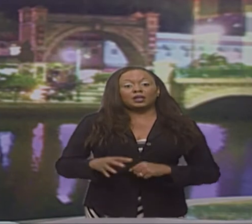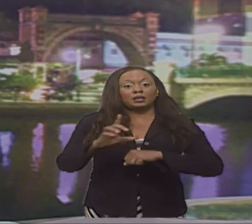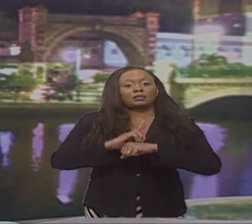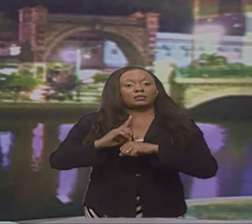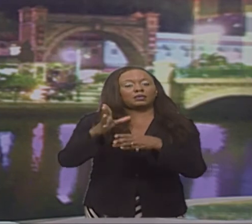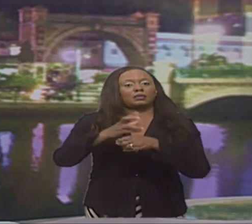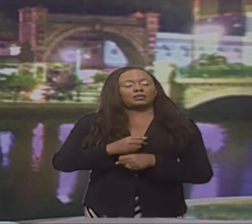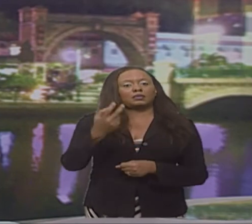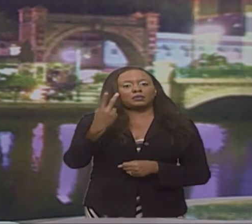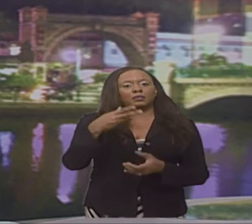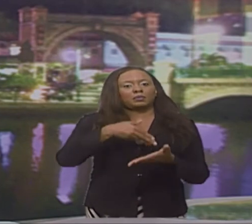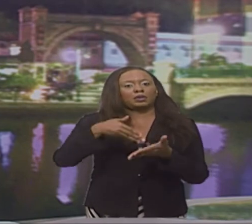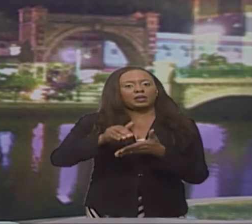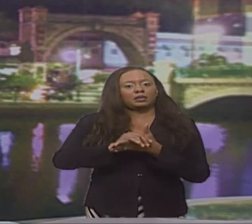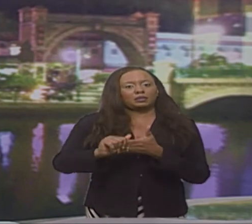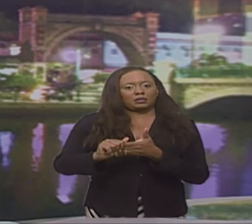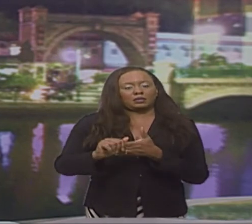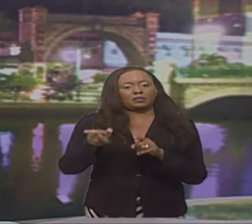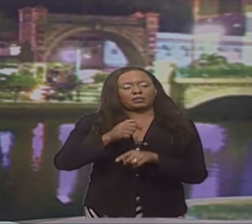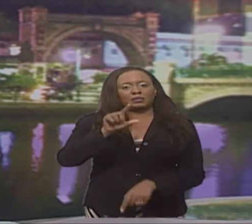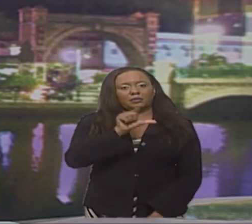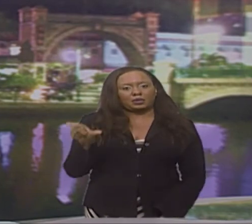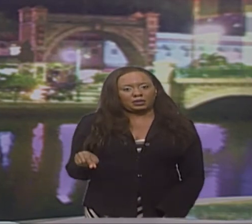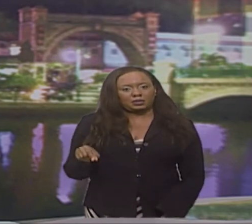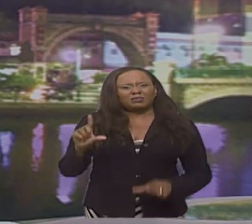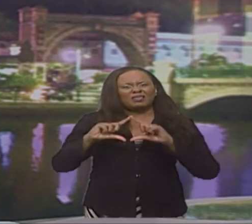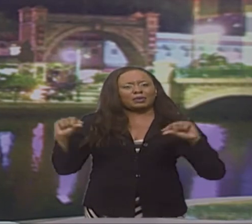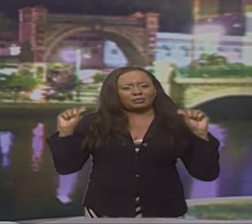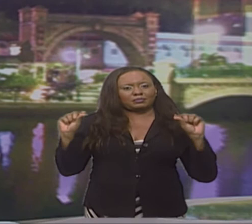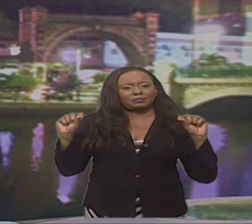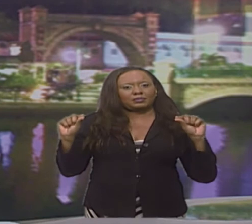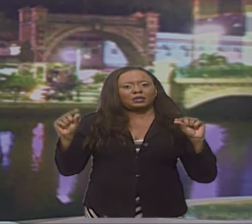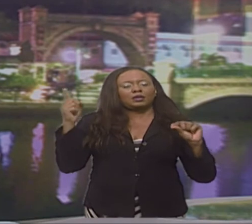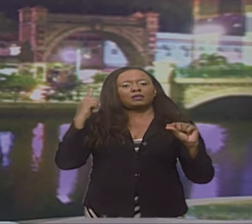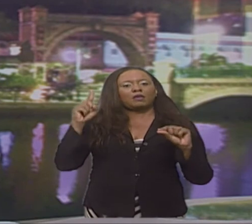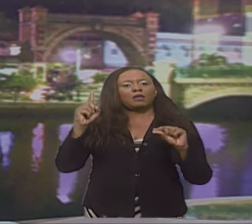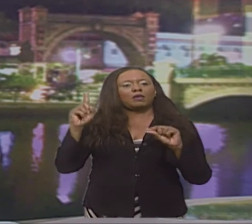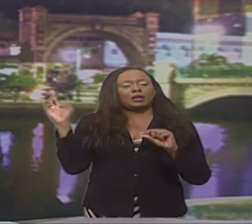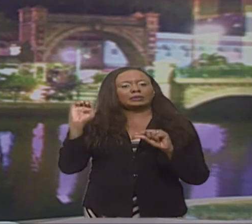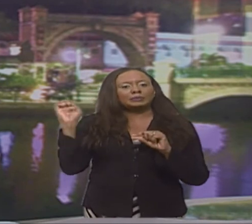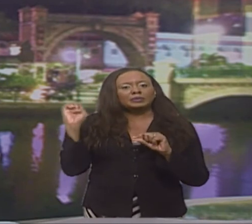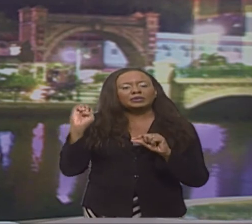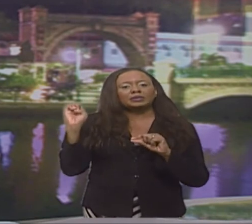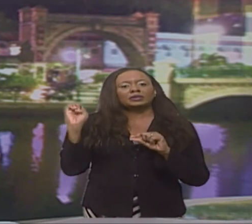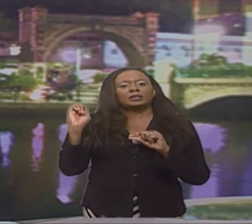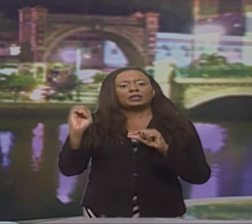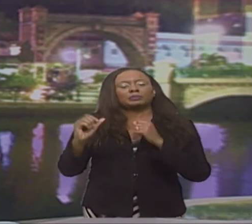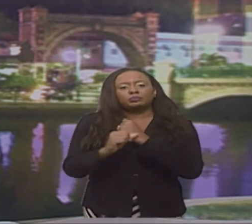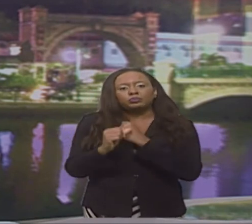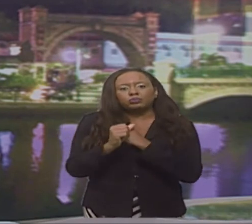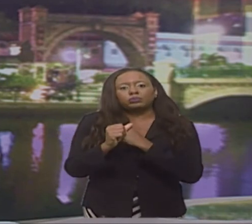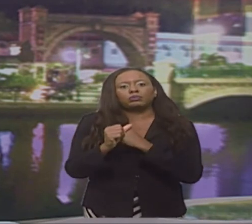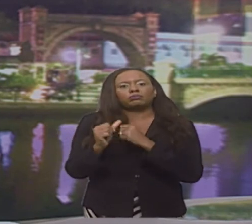Dominica has received a $2 million grant from Japan for disaster response and reduction equipment and to help respond to climate